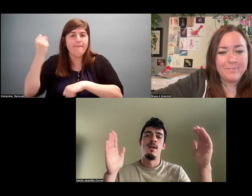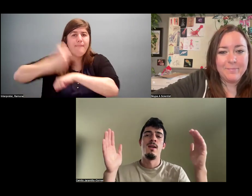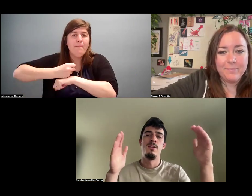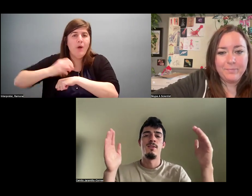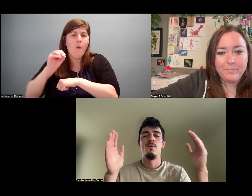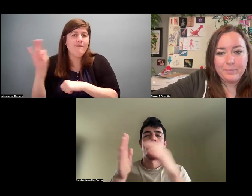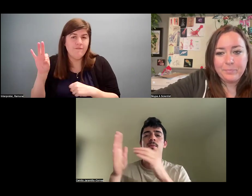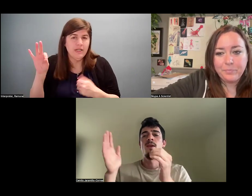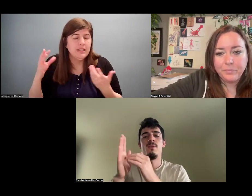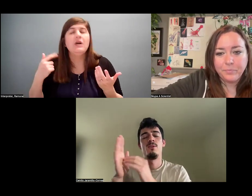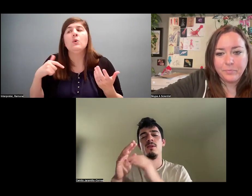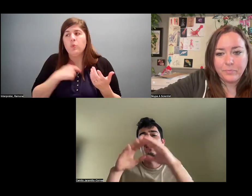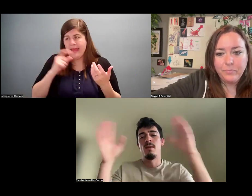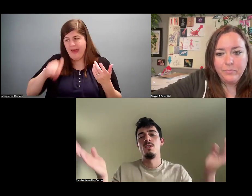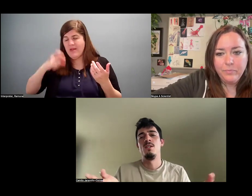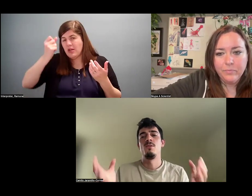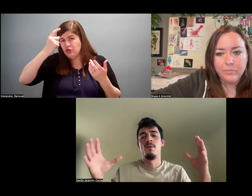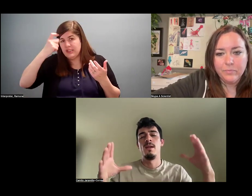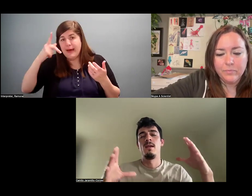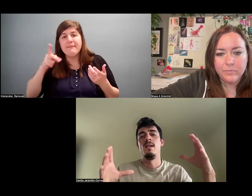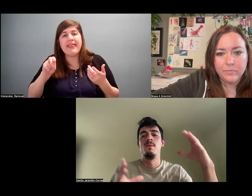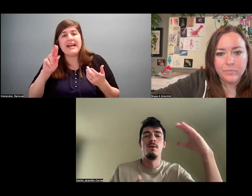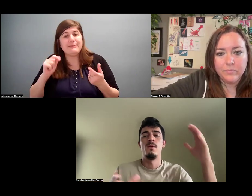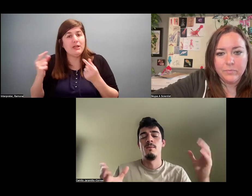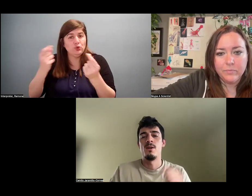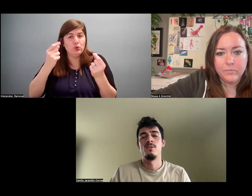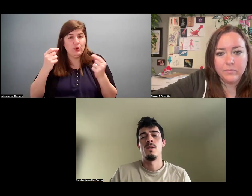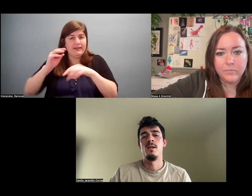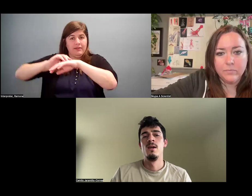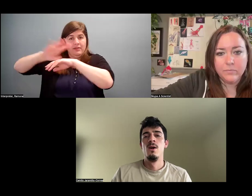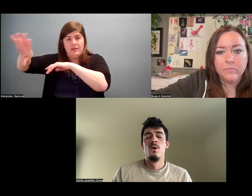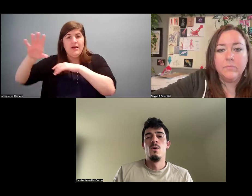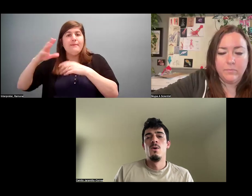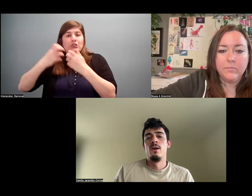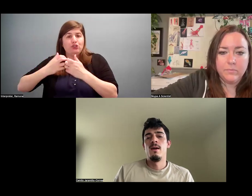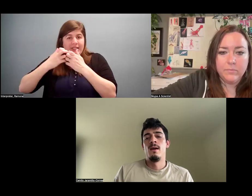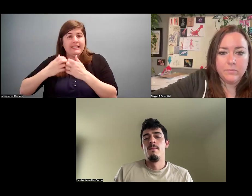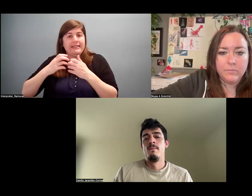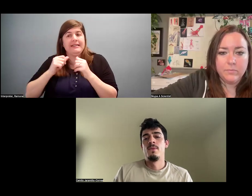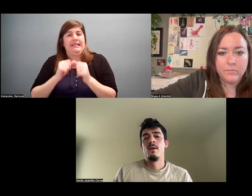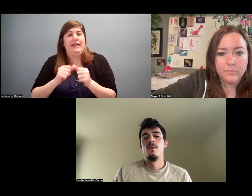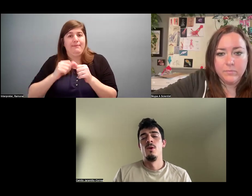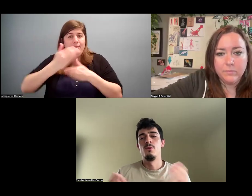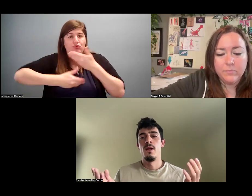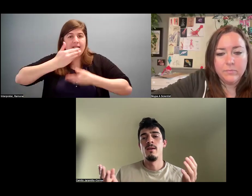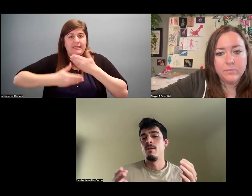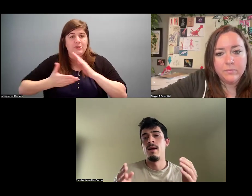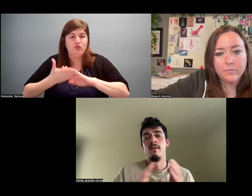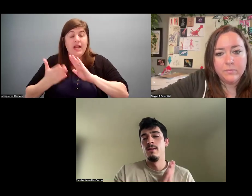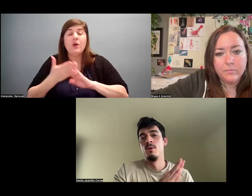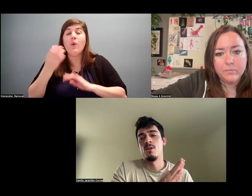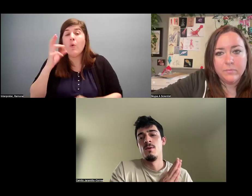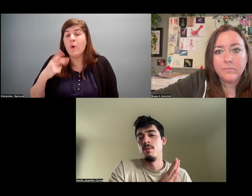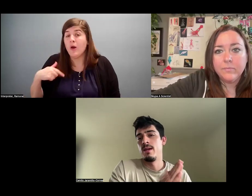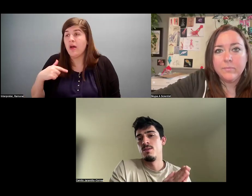have to understand what the plasma is doing to that machine so that we can keep the process running. Or we also like, I